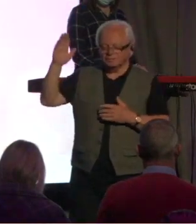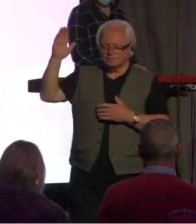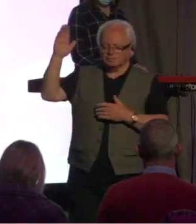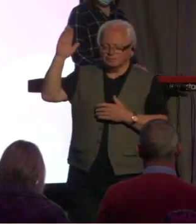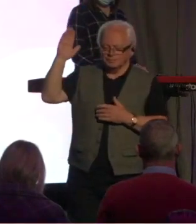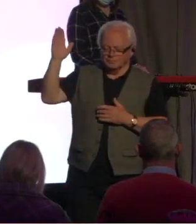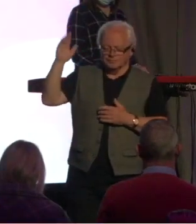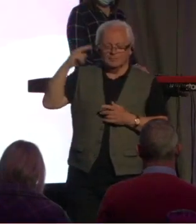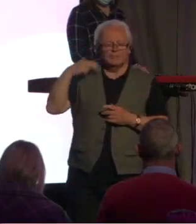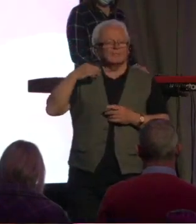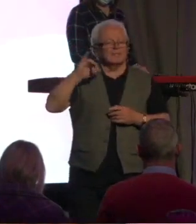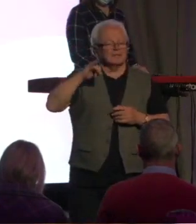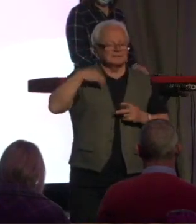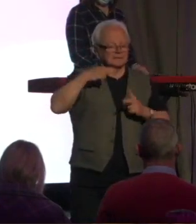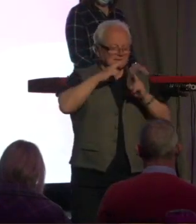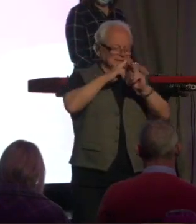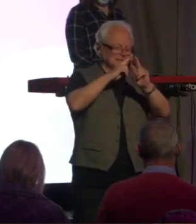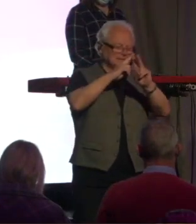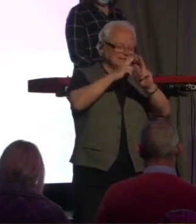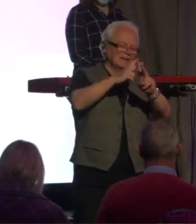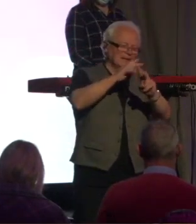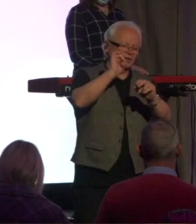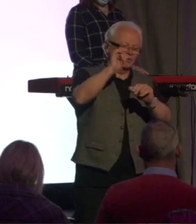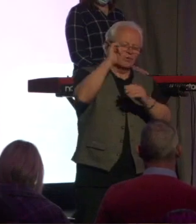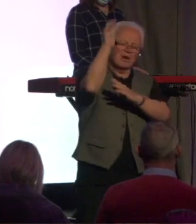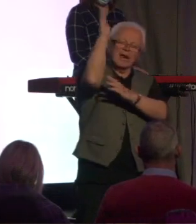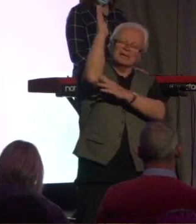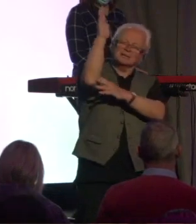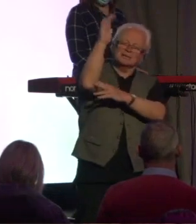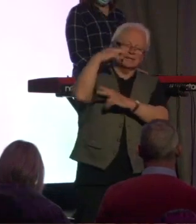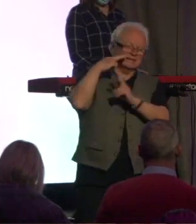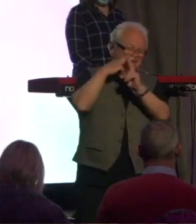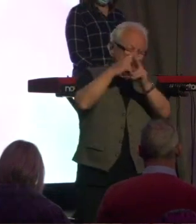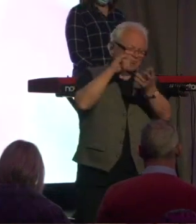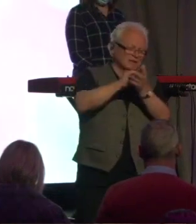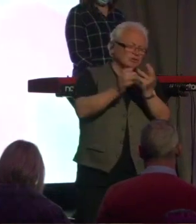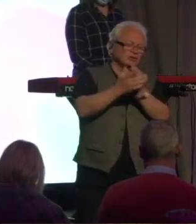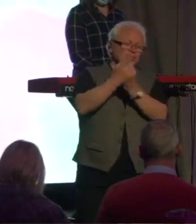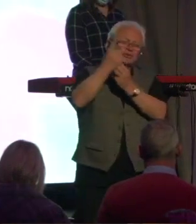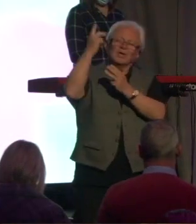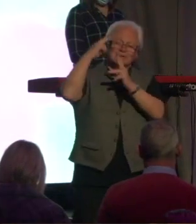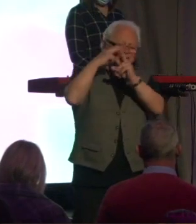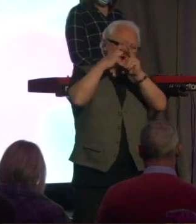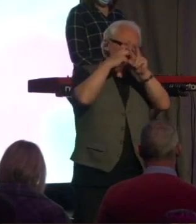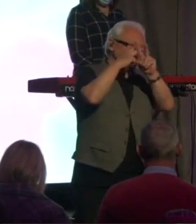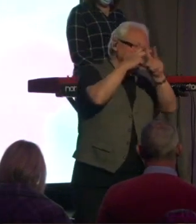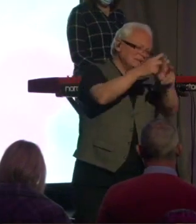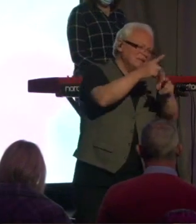Yeah, I see your hand. I see that hand. God sees you this morning.